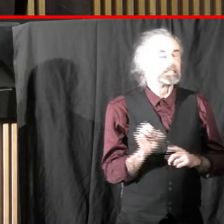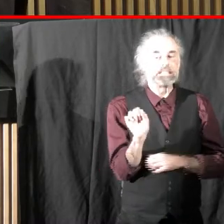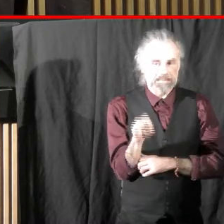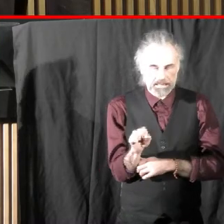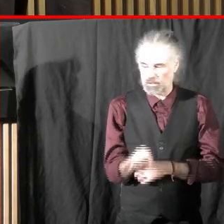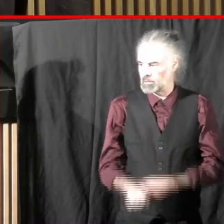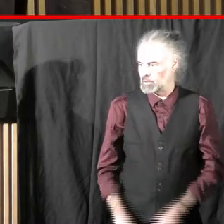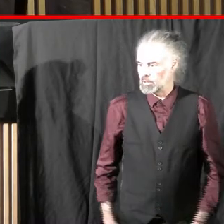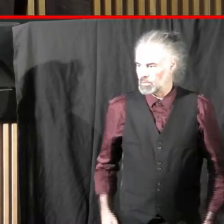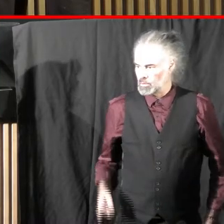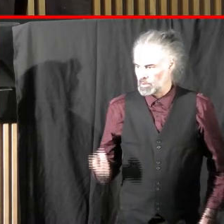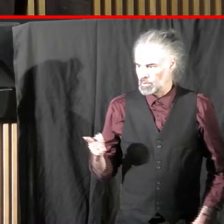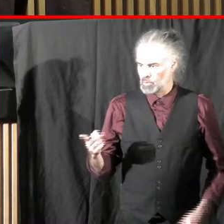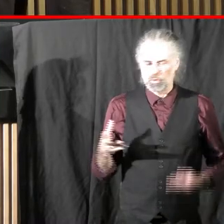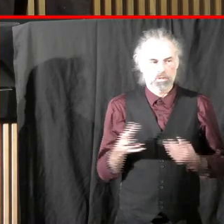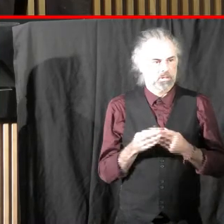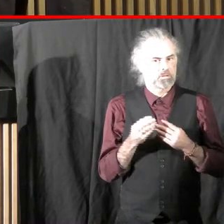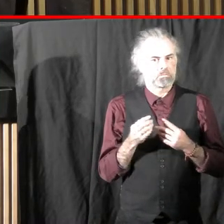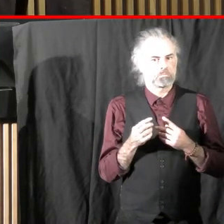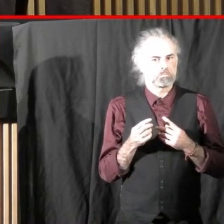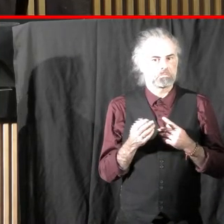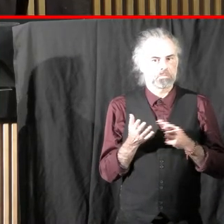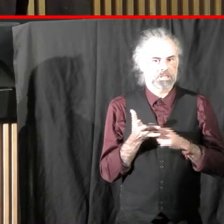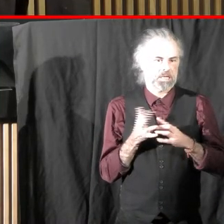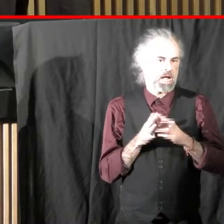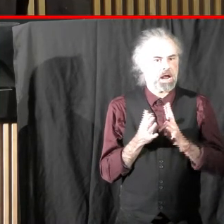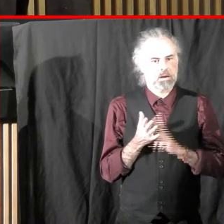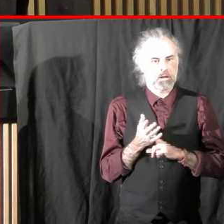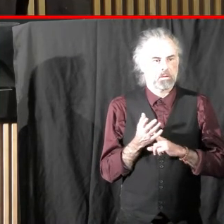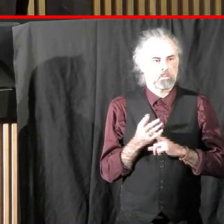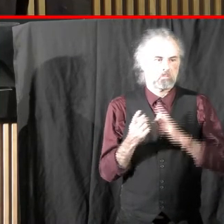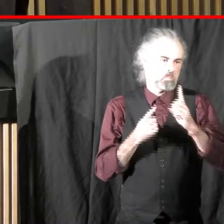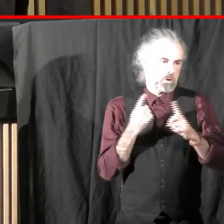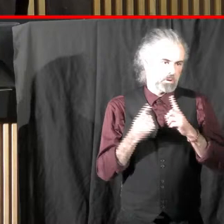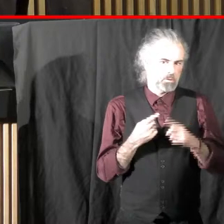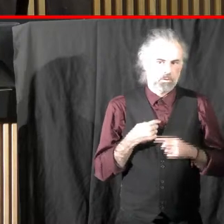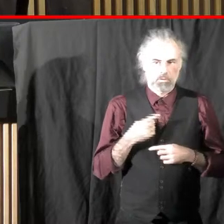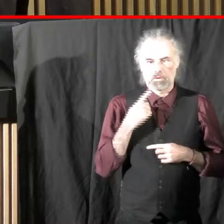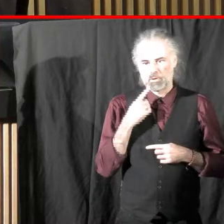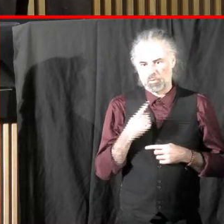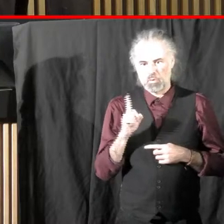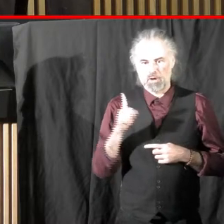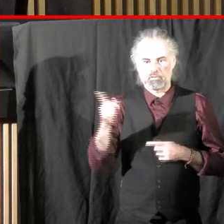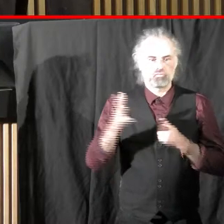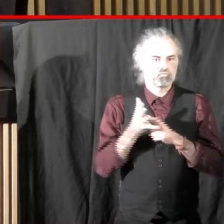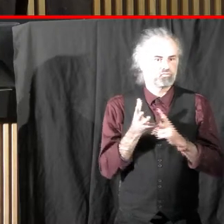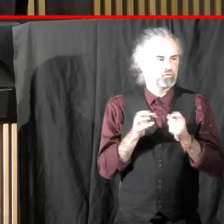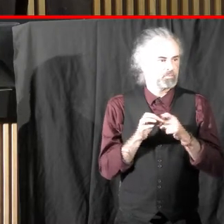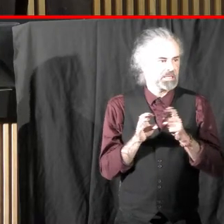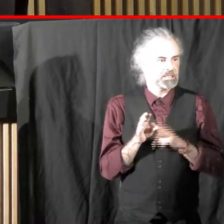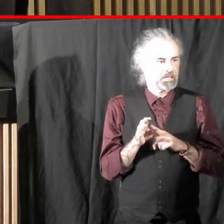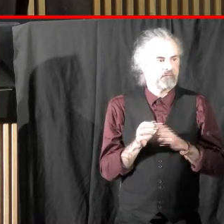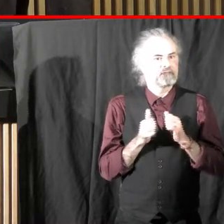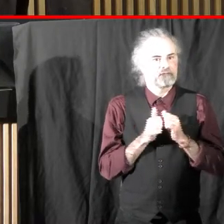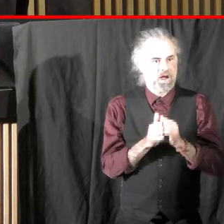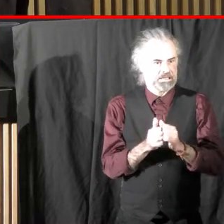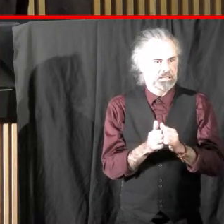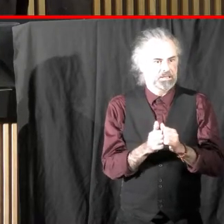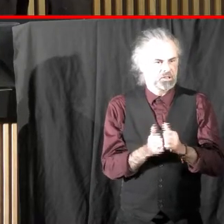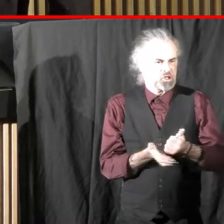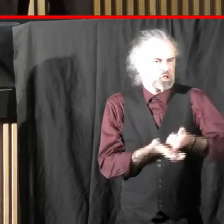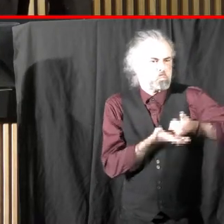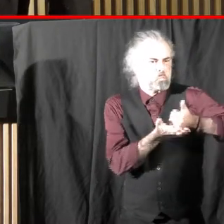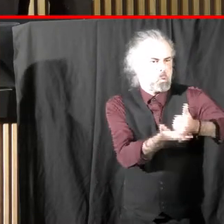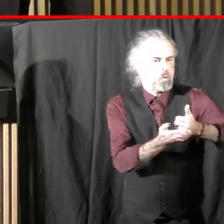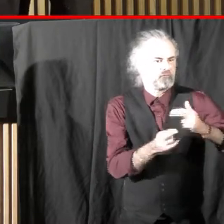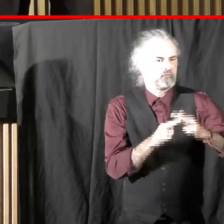and in the town meeting, could someone be, say, one of Ruby's friends to back up Stefan? That's a great idea. Let's try